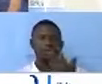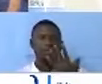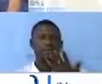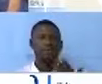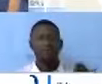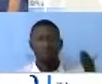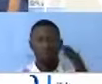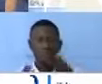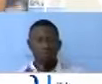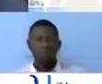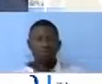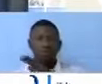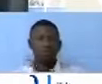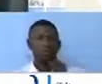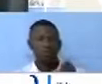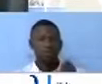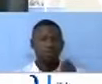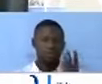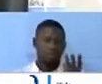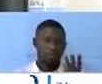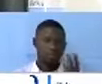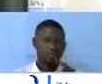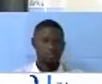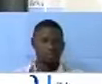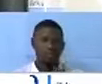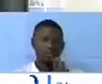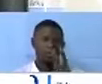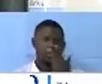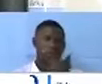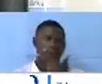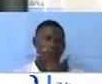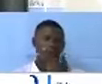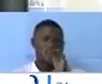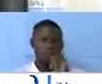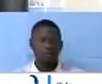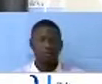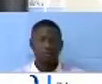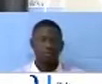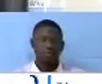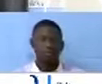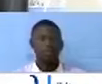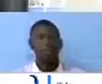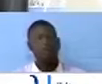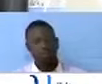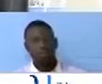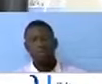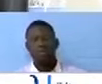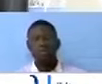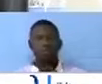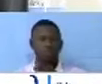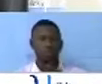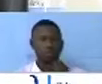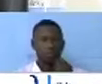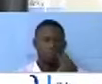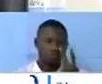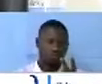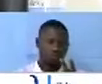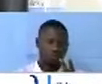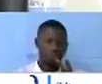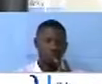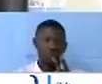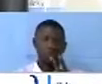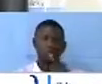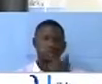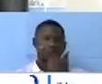to 2003, that's 8 years. 2002. 2002, that's 7 years. Well, if you were